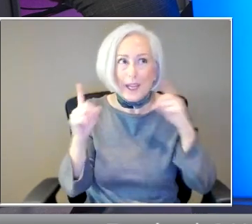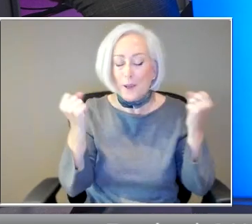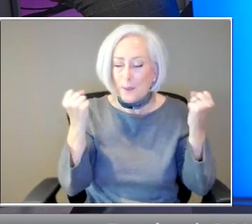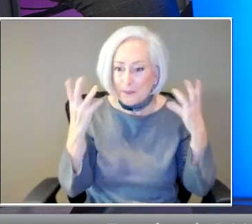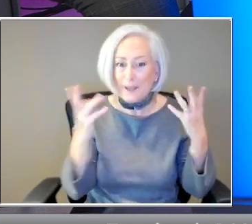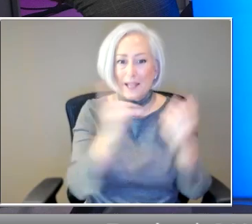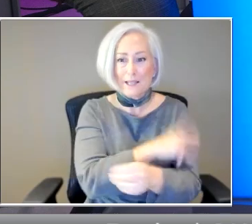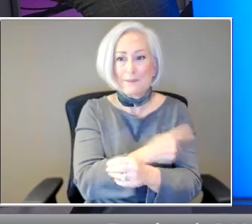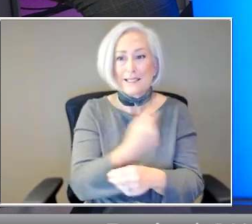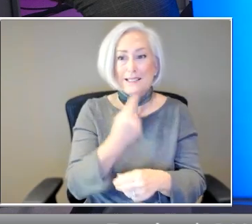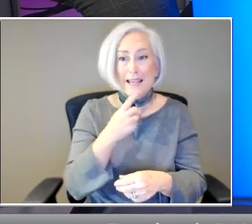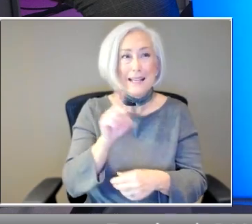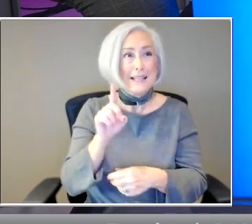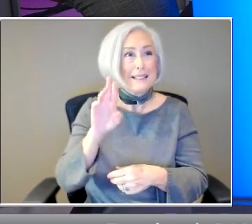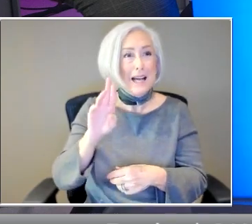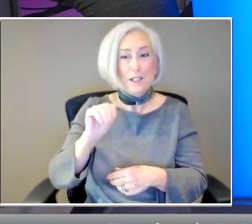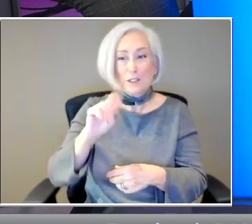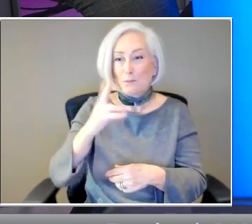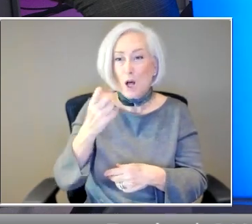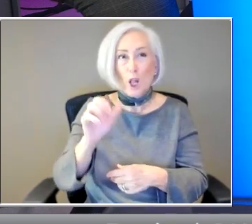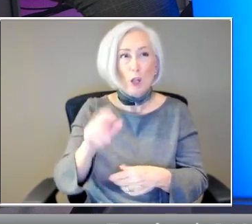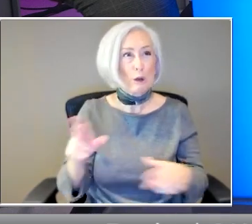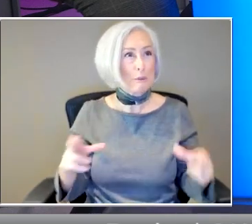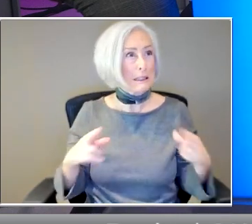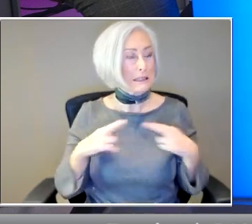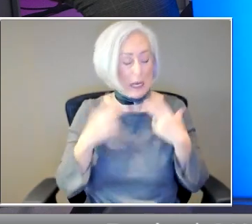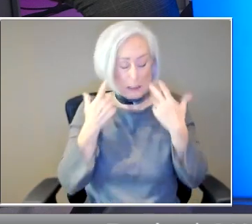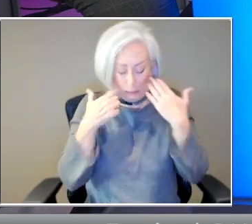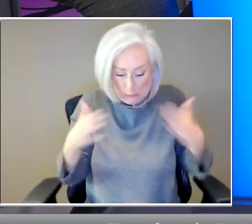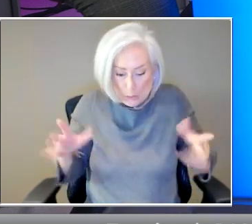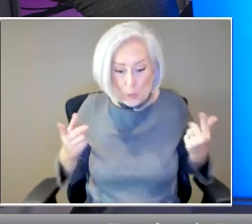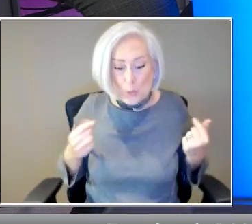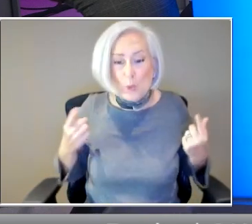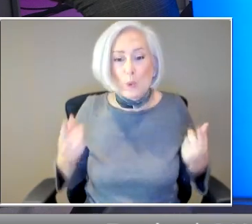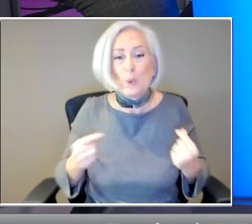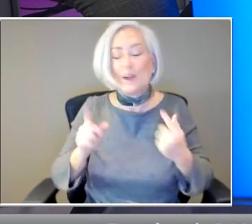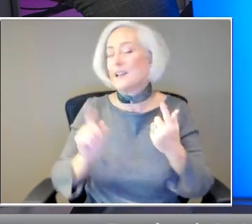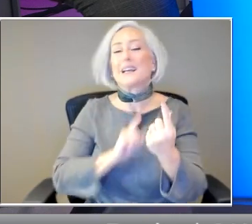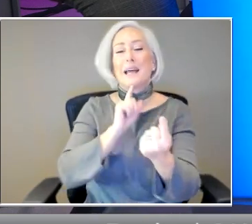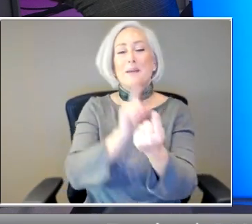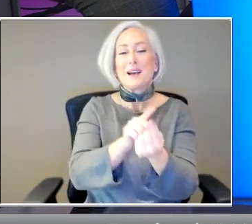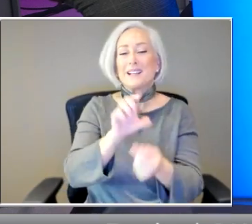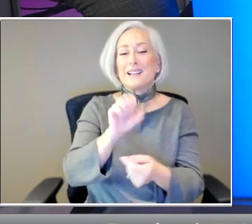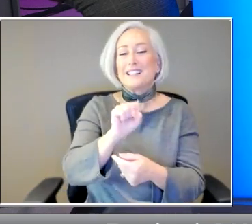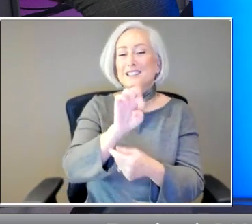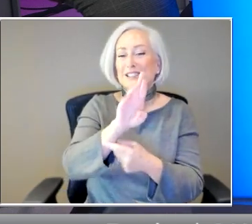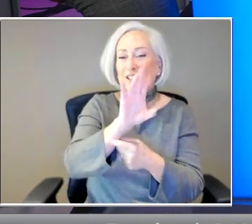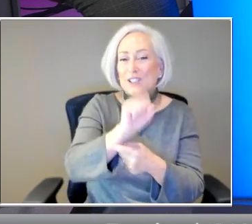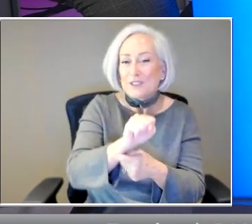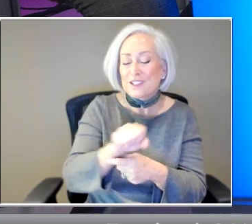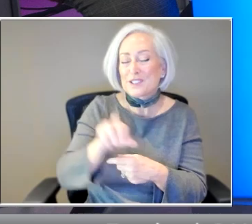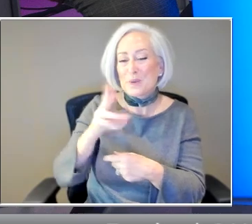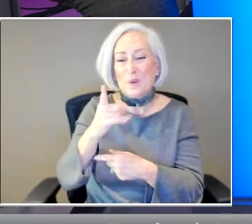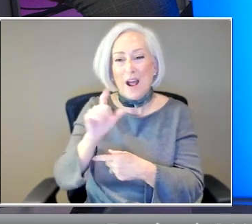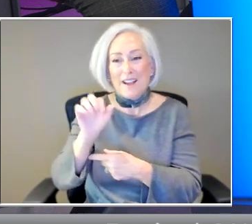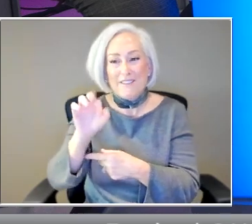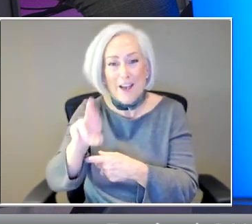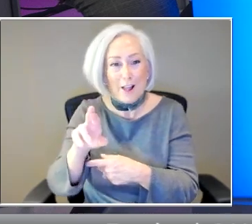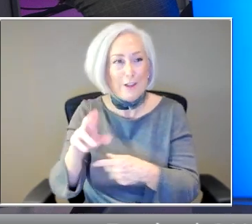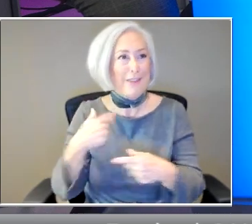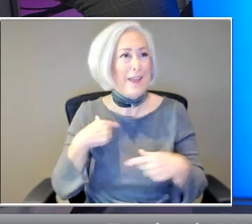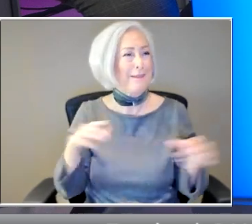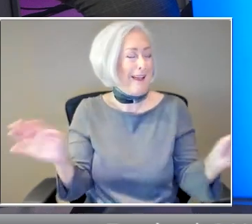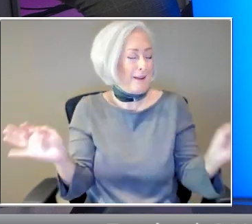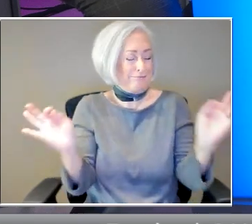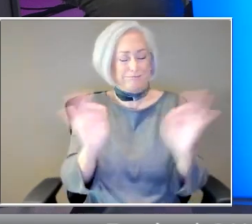Mulhern retired, I didn't know what I'd do. And then I met Dr. Surface and Dr. Rockefeller, and it turns out it was fine. Yeah. It was a nothing burger they were worried about, which is how